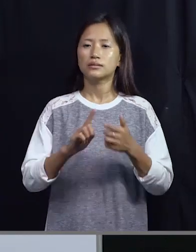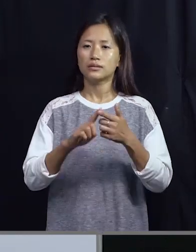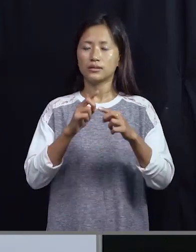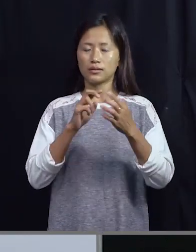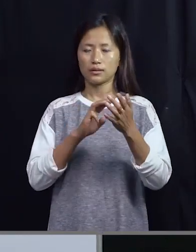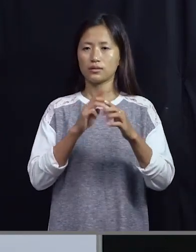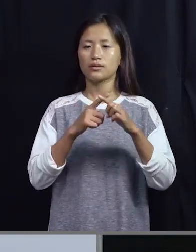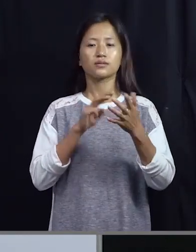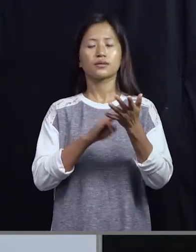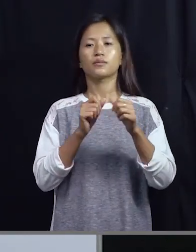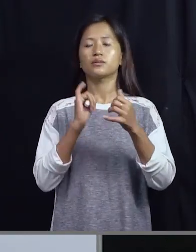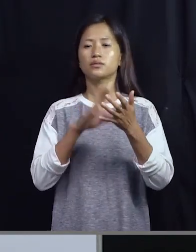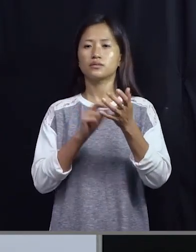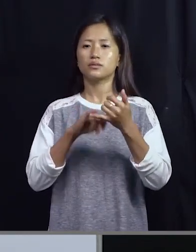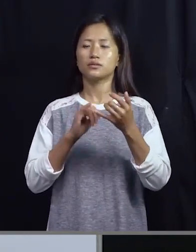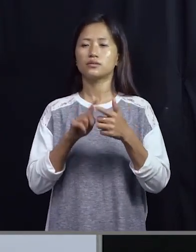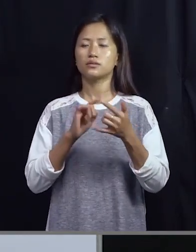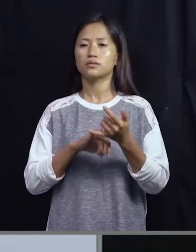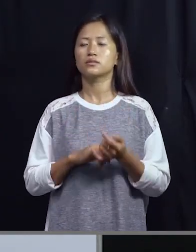as DNA polymerase